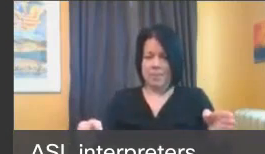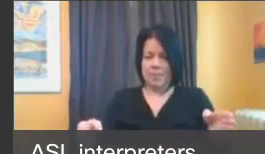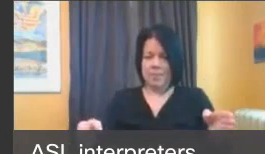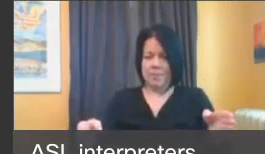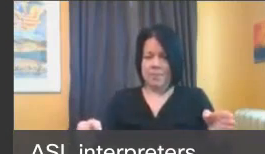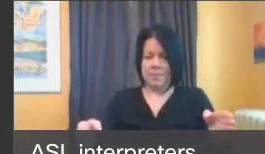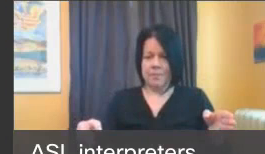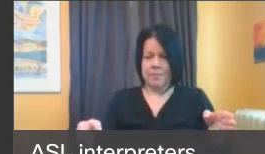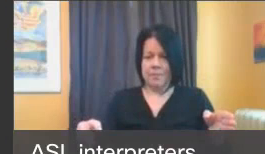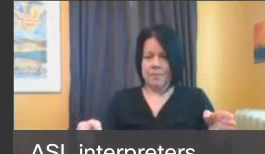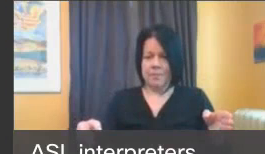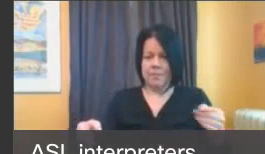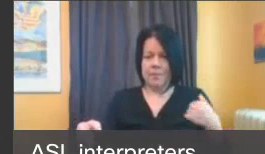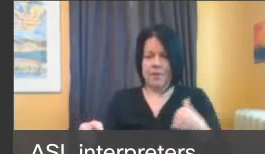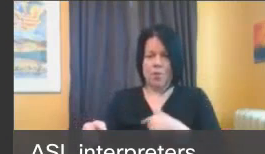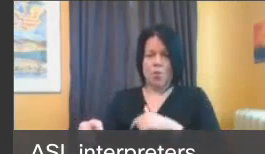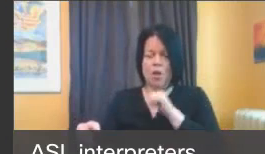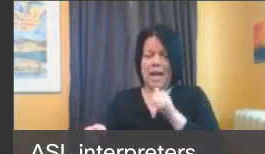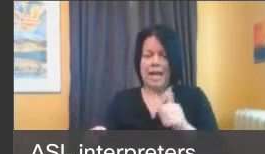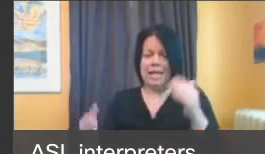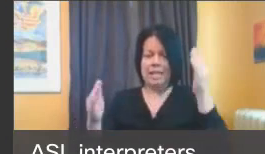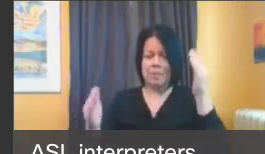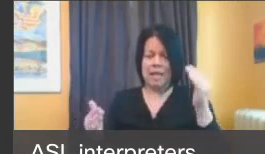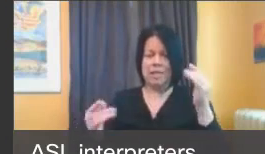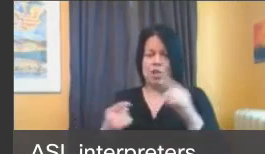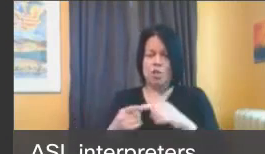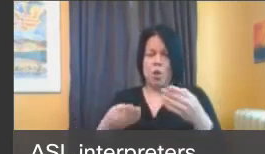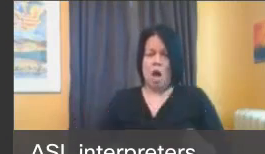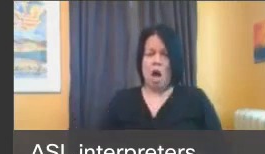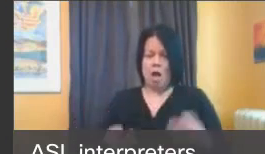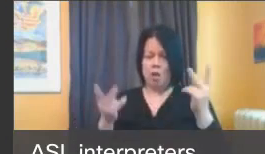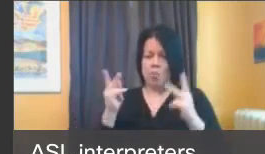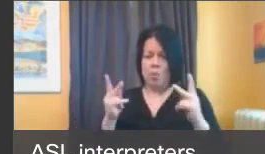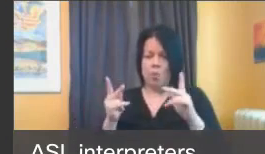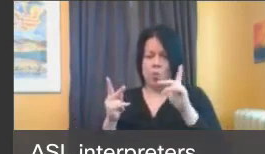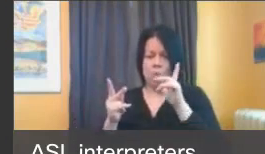we're not expected to hire people who are necessarily going to